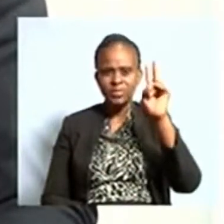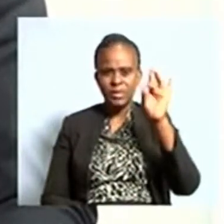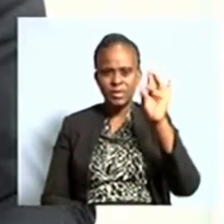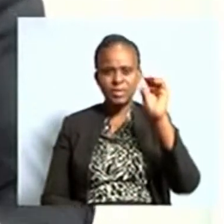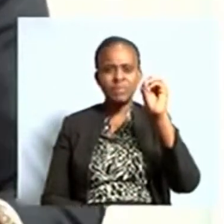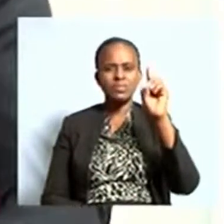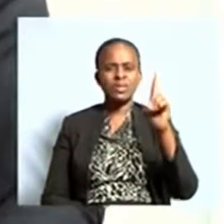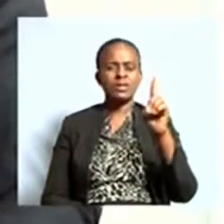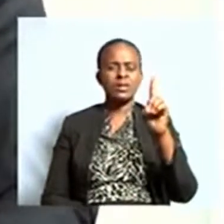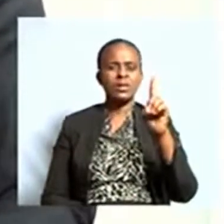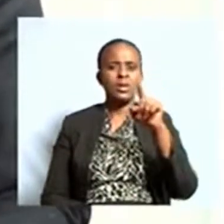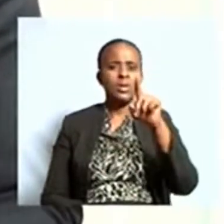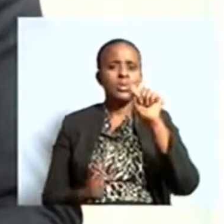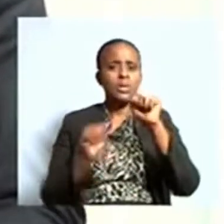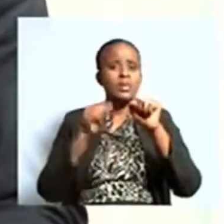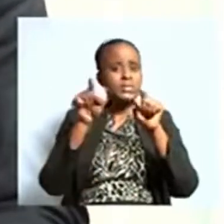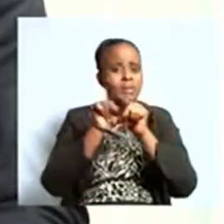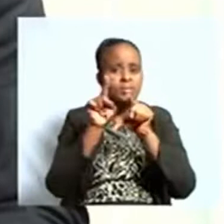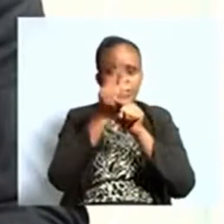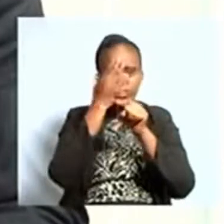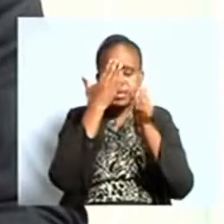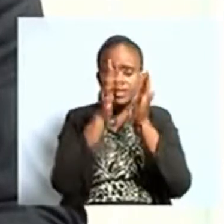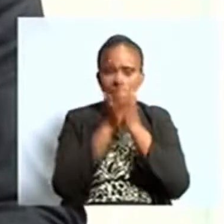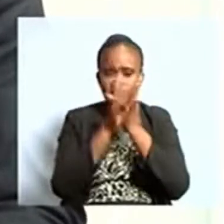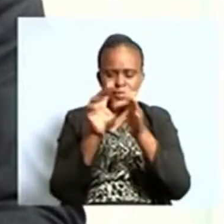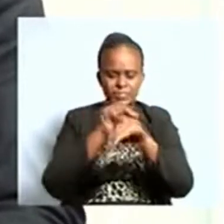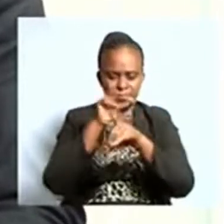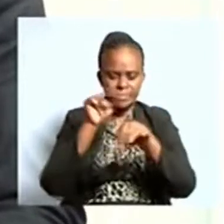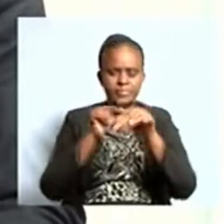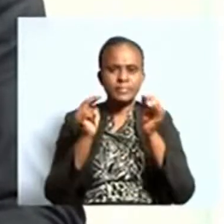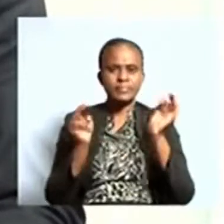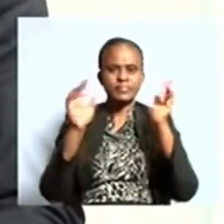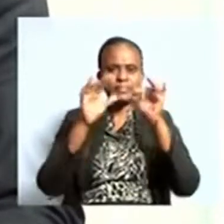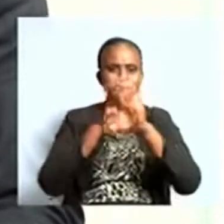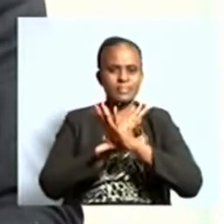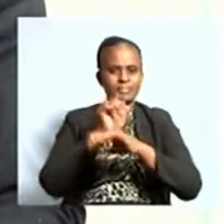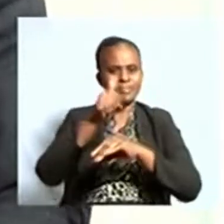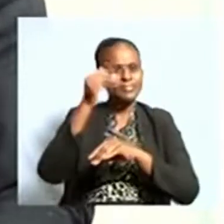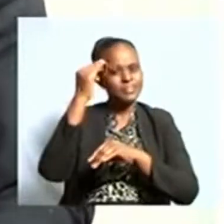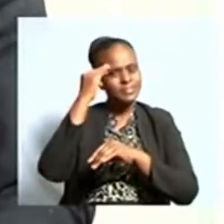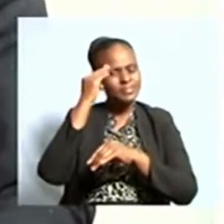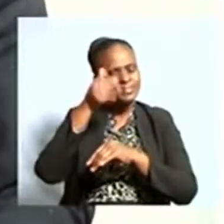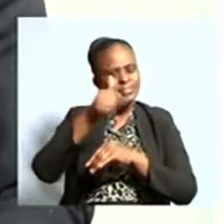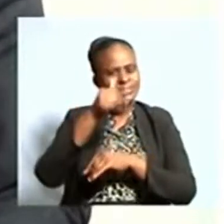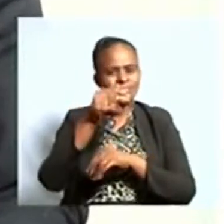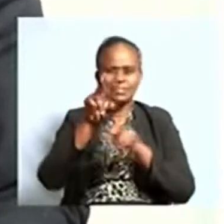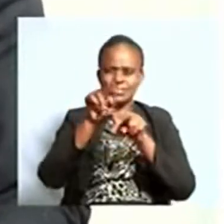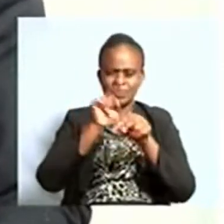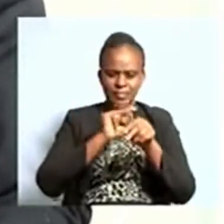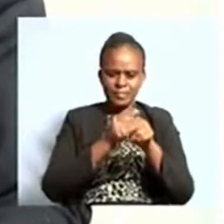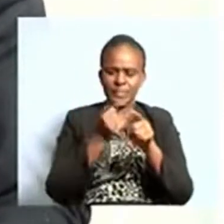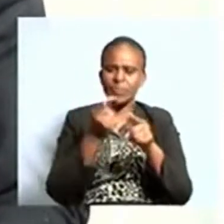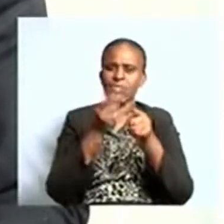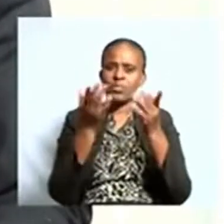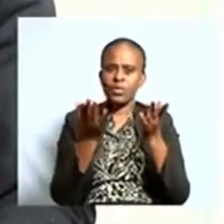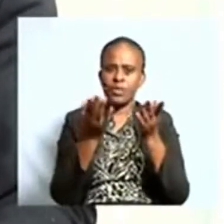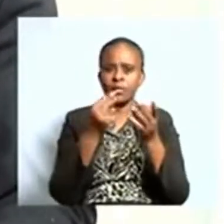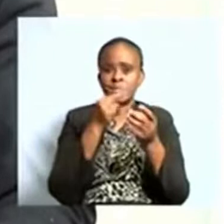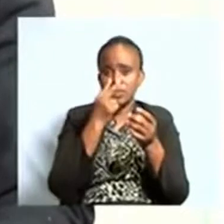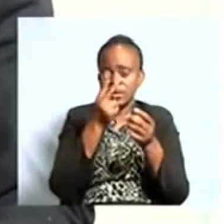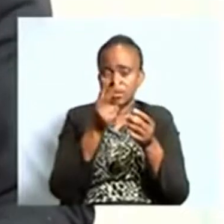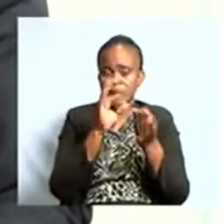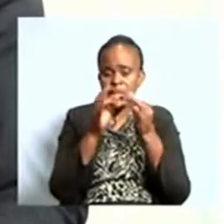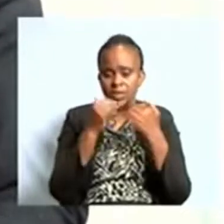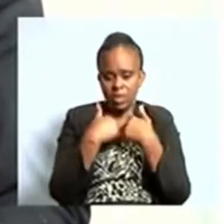0978772801. Better still, you can also like our Facebook page, the National Assembly of Zambia, and let us know where you are watching us from. Let's see if we